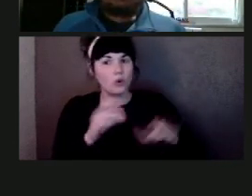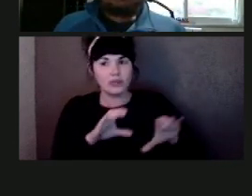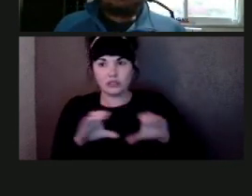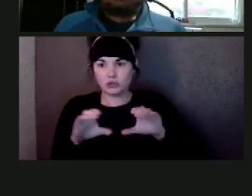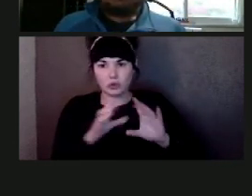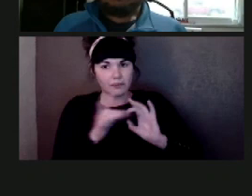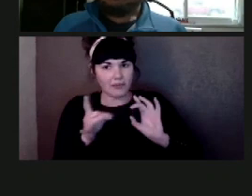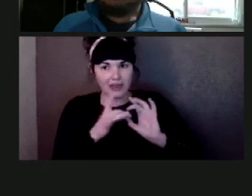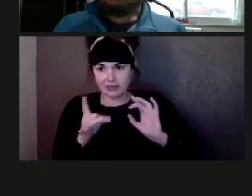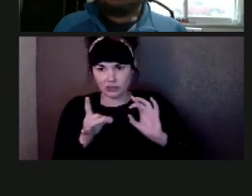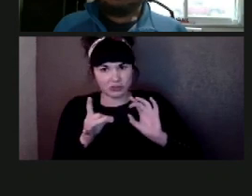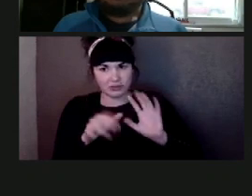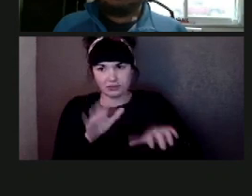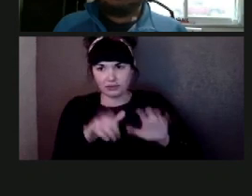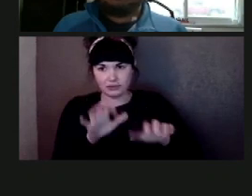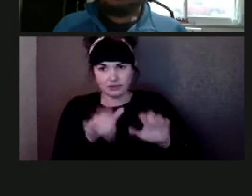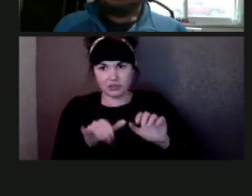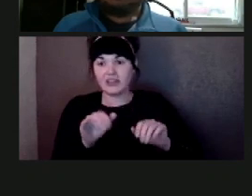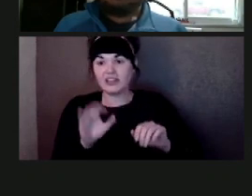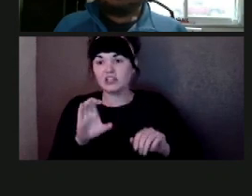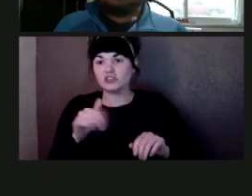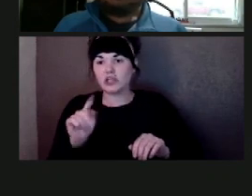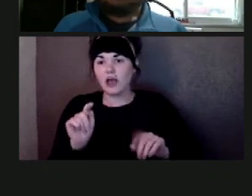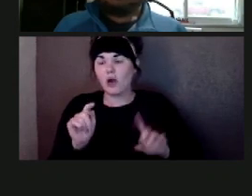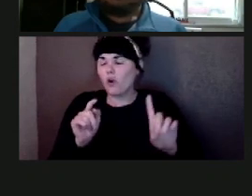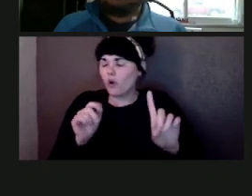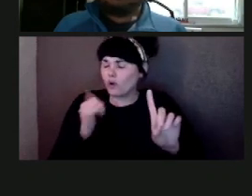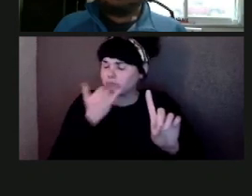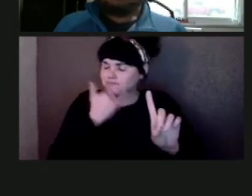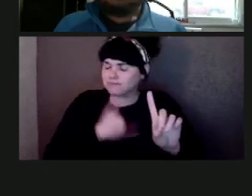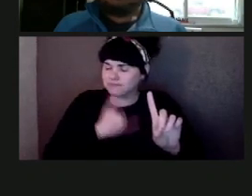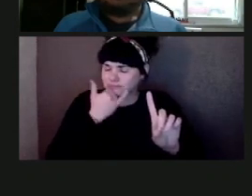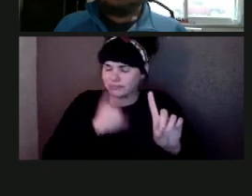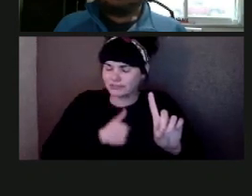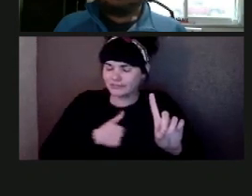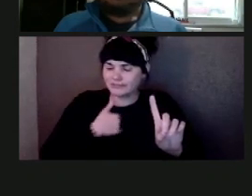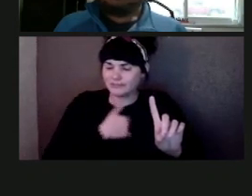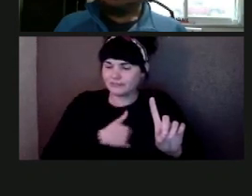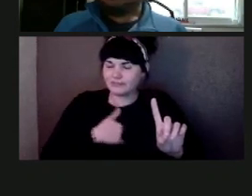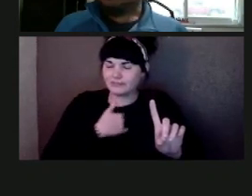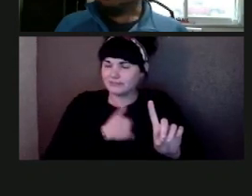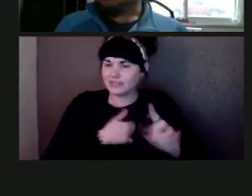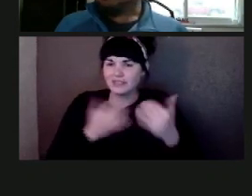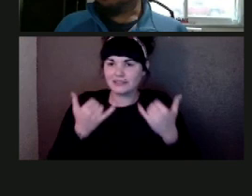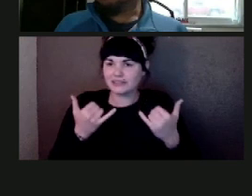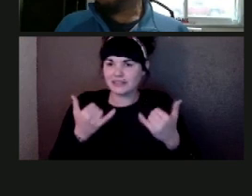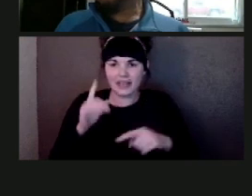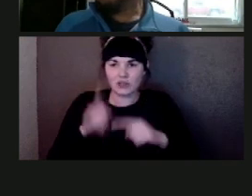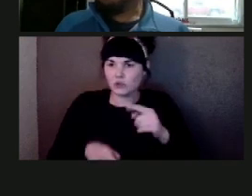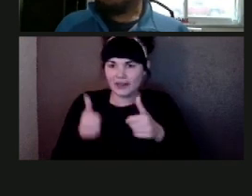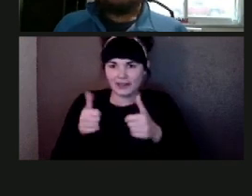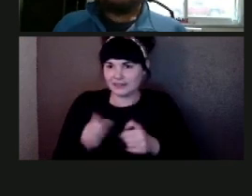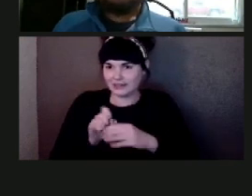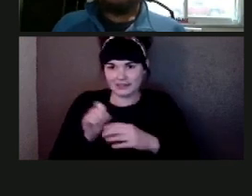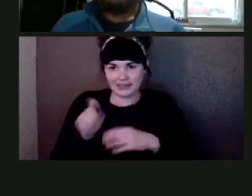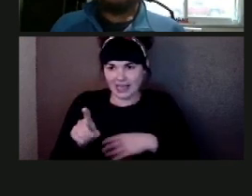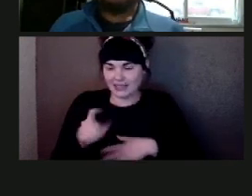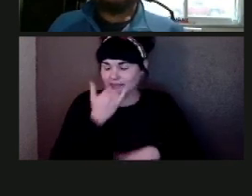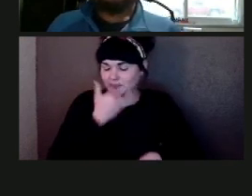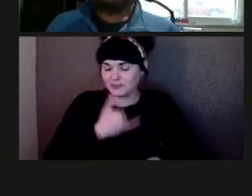I'm so sorry. Okay. So I apparently cannot text those questions today. So please put all your, your